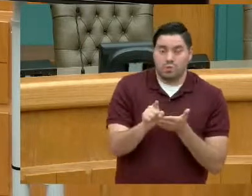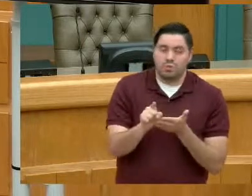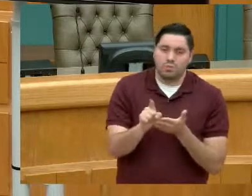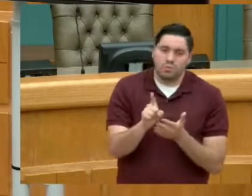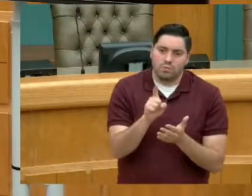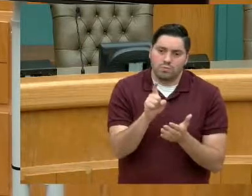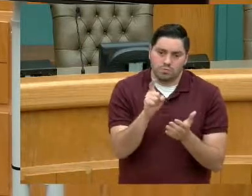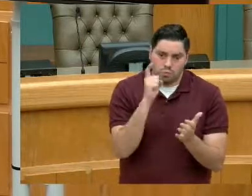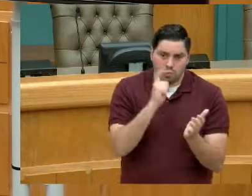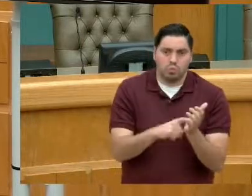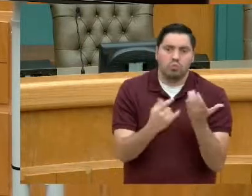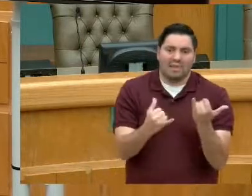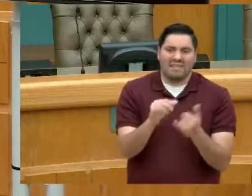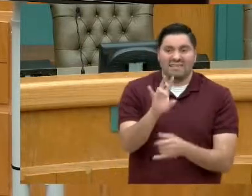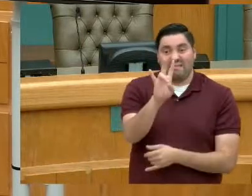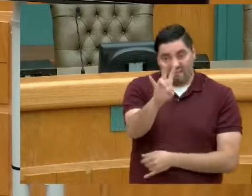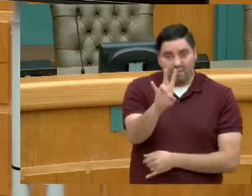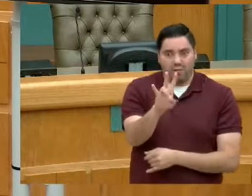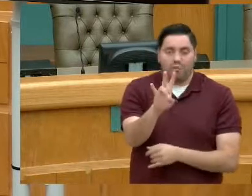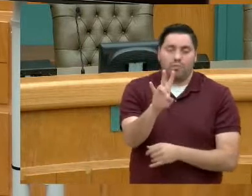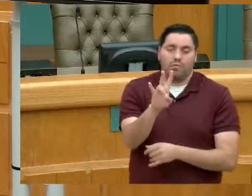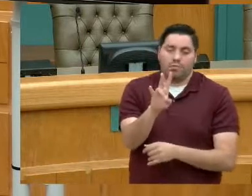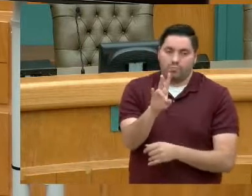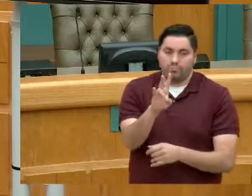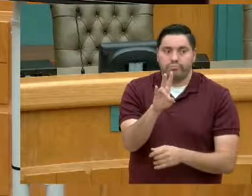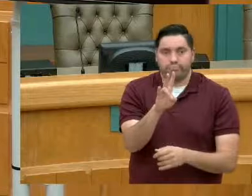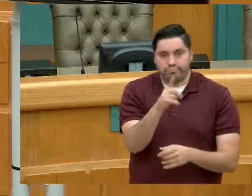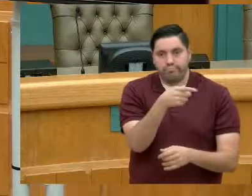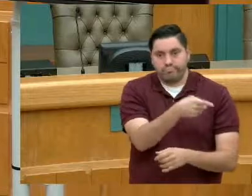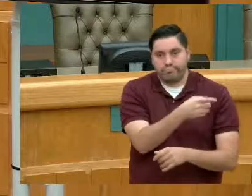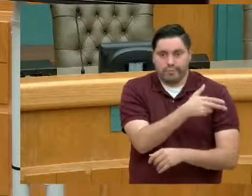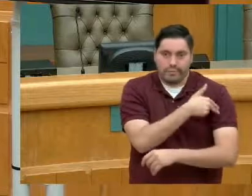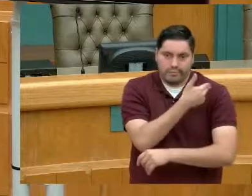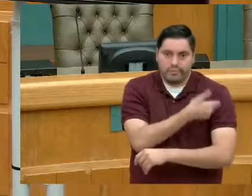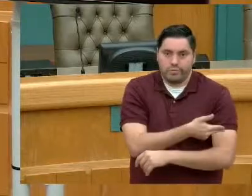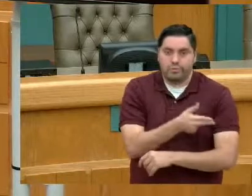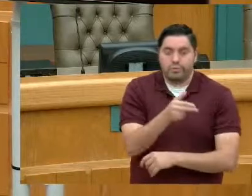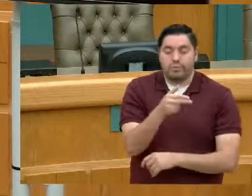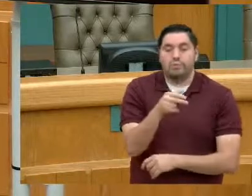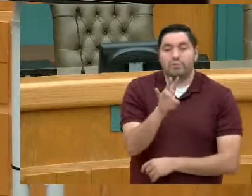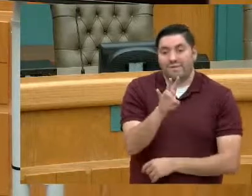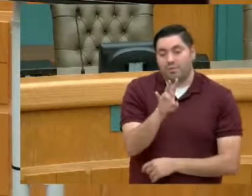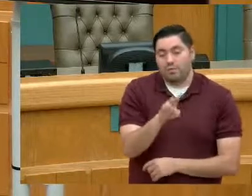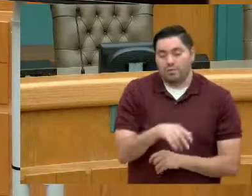as of today, 7 are in the hospital and 4 are recovering.